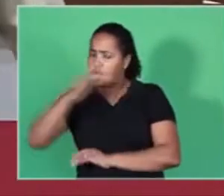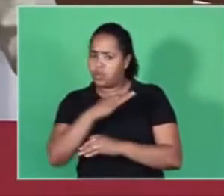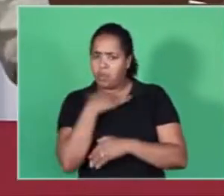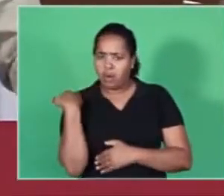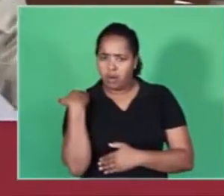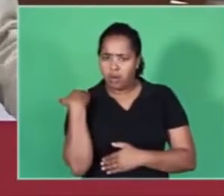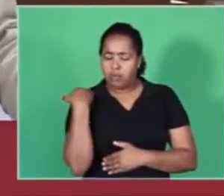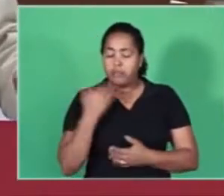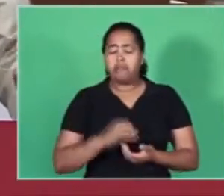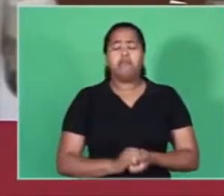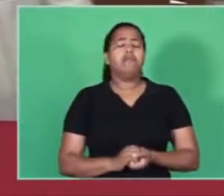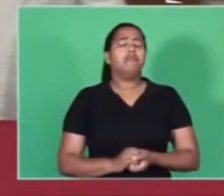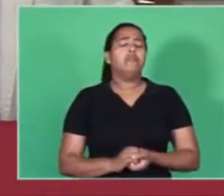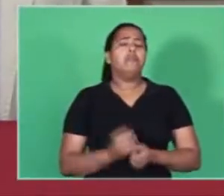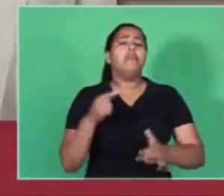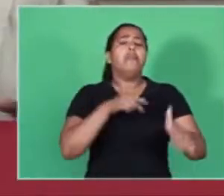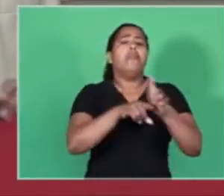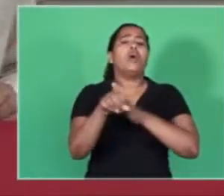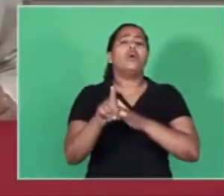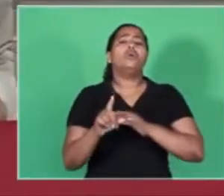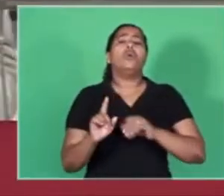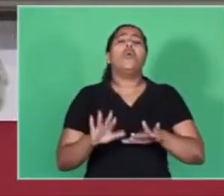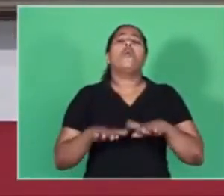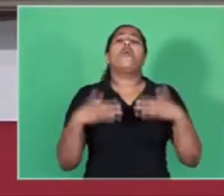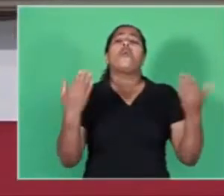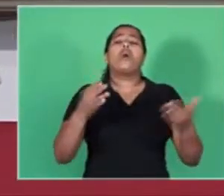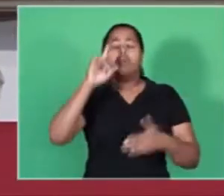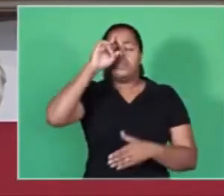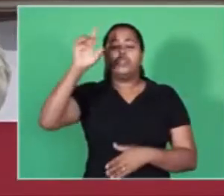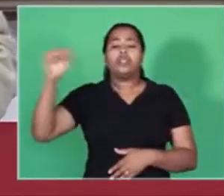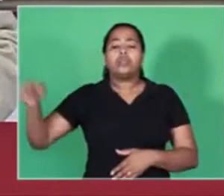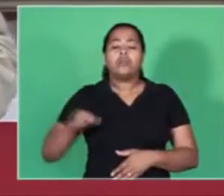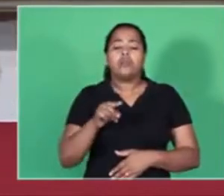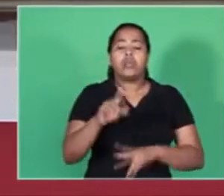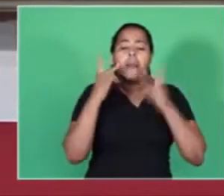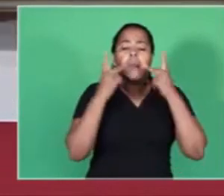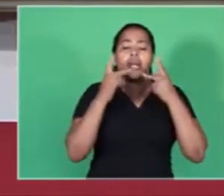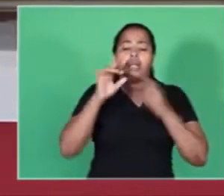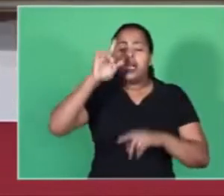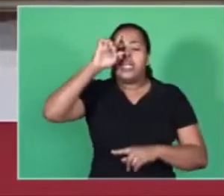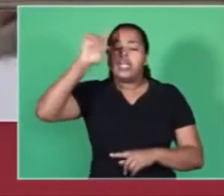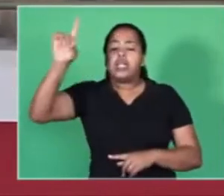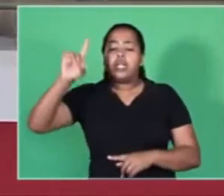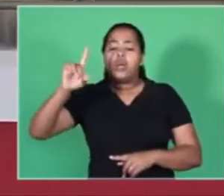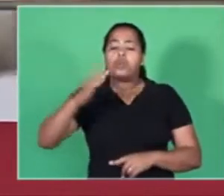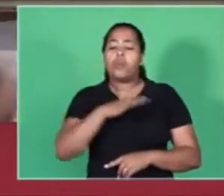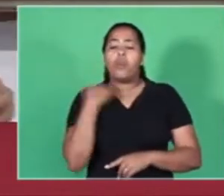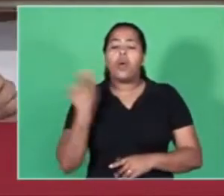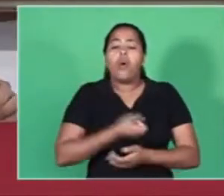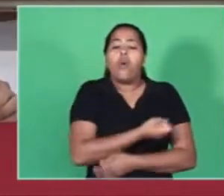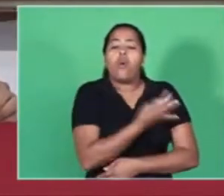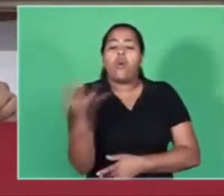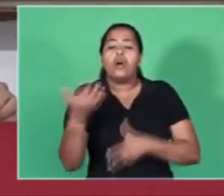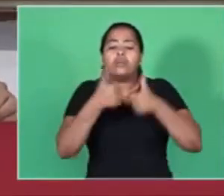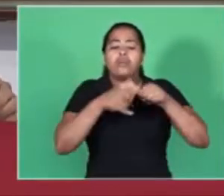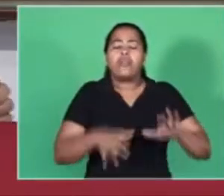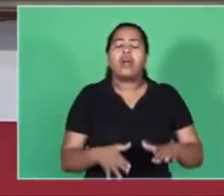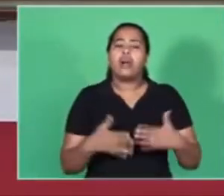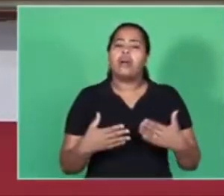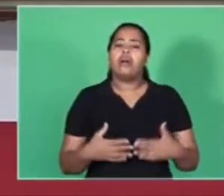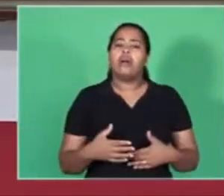question. The day we came here and say that God is dead, how many will stay here? How many is going to stay? None.